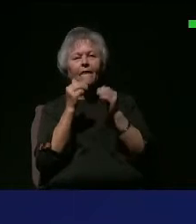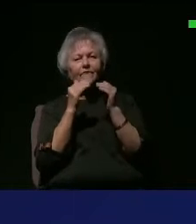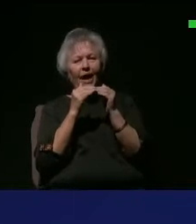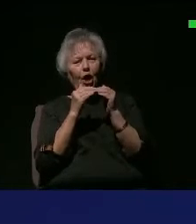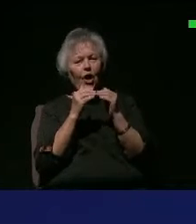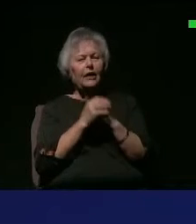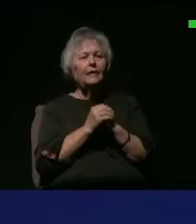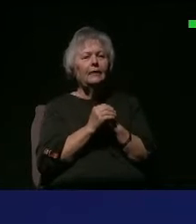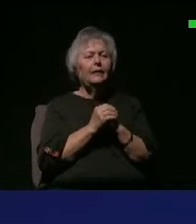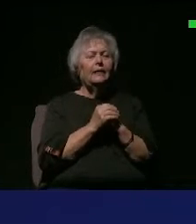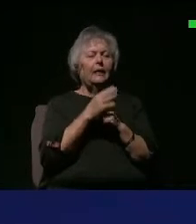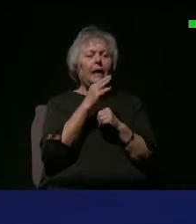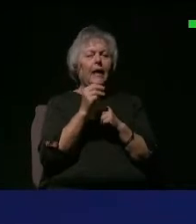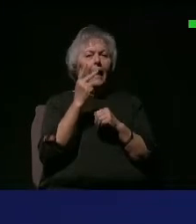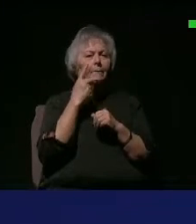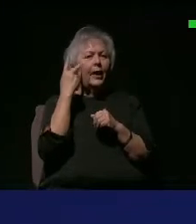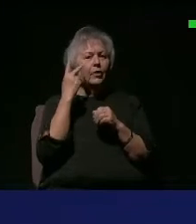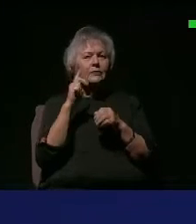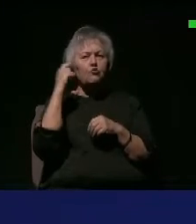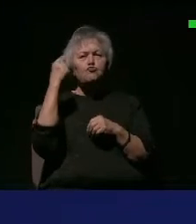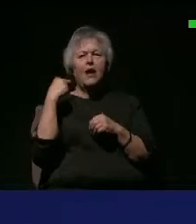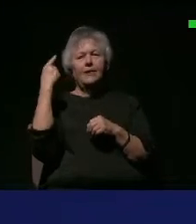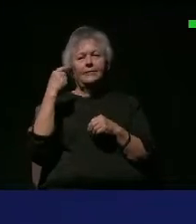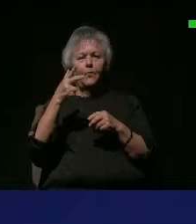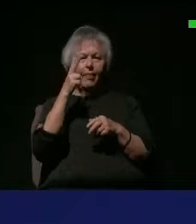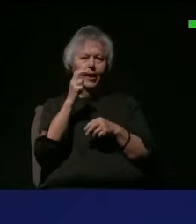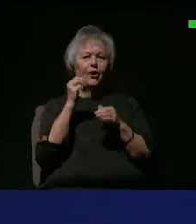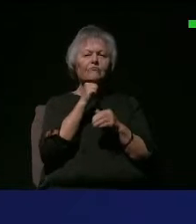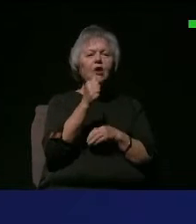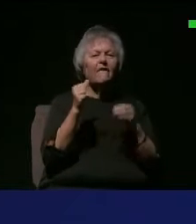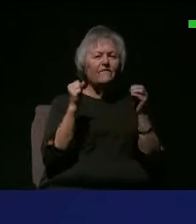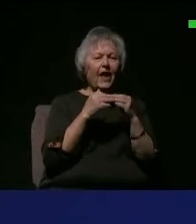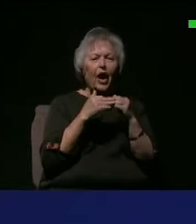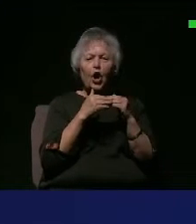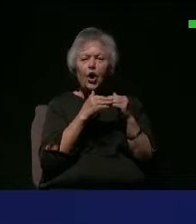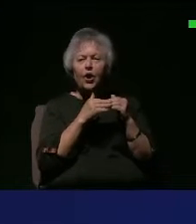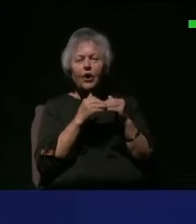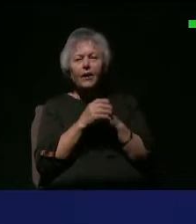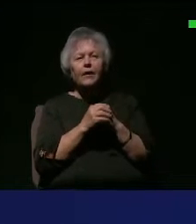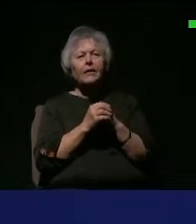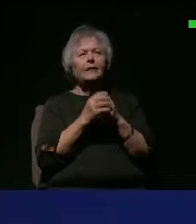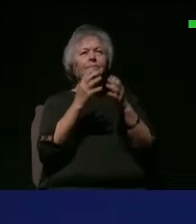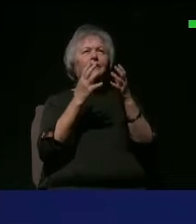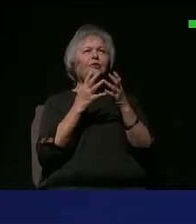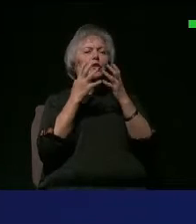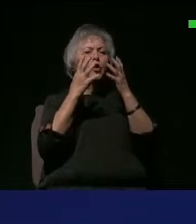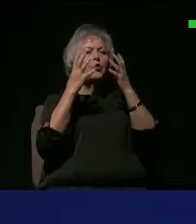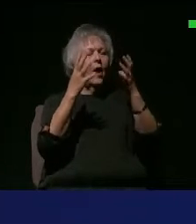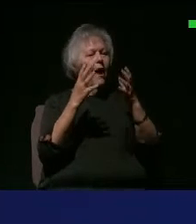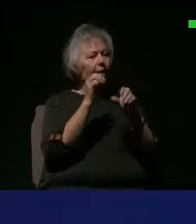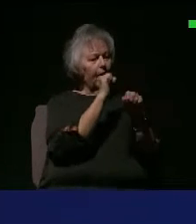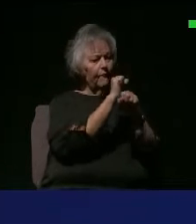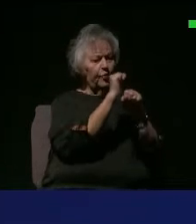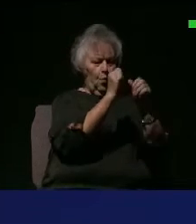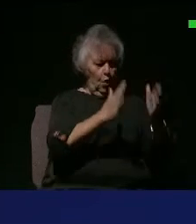a lot of parents right out of their minds. You know, it's the cry of the laborers that